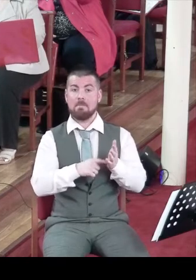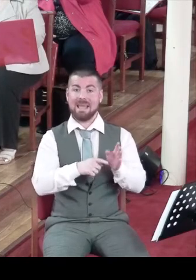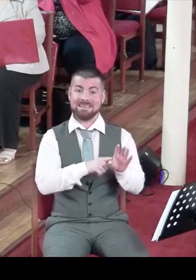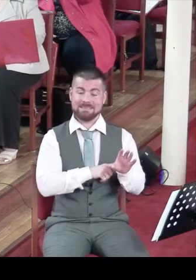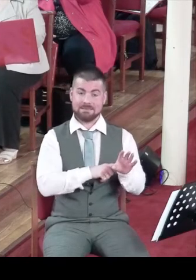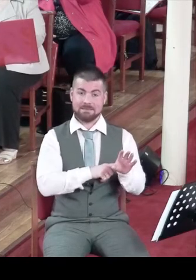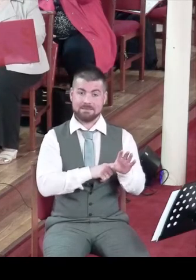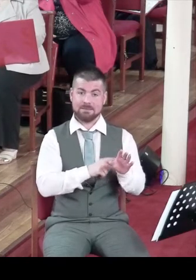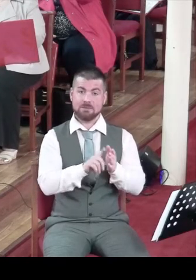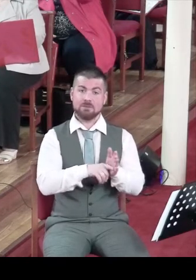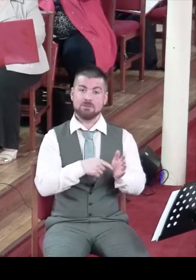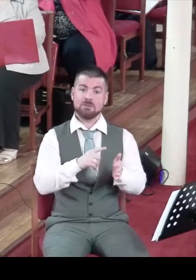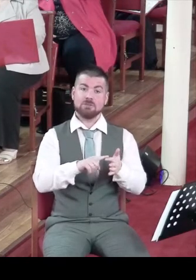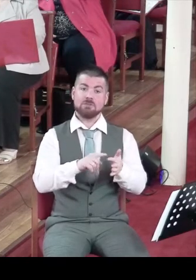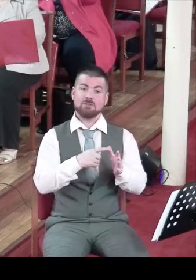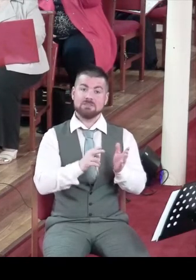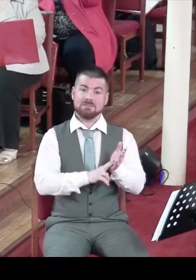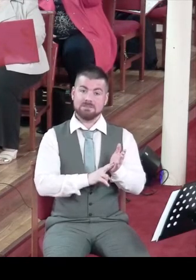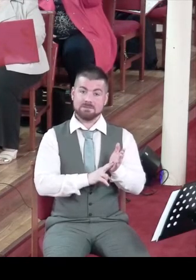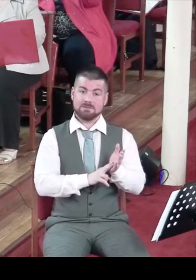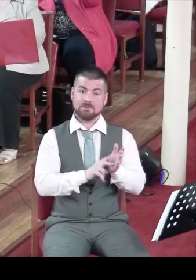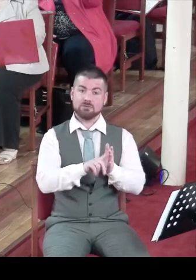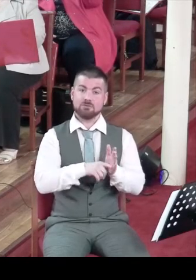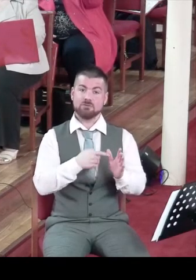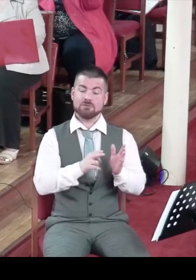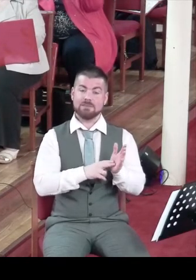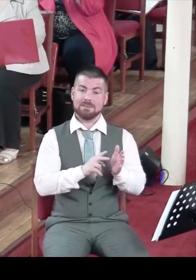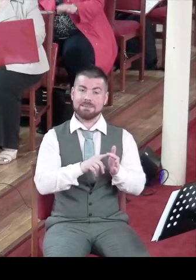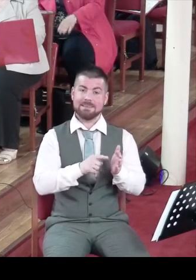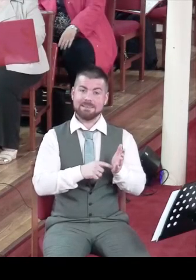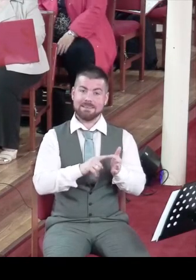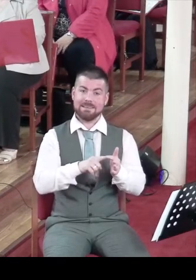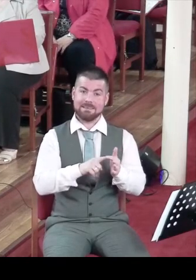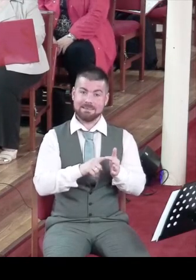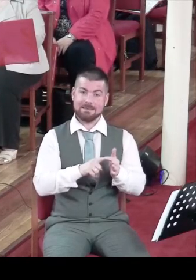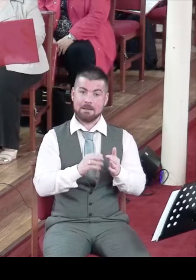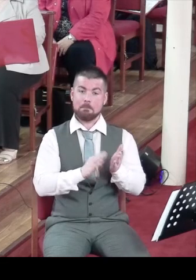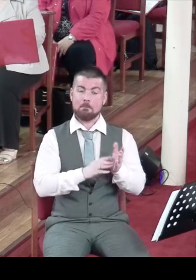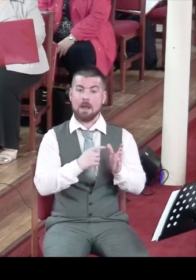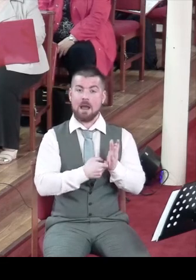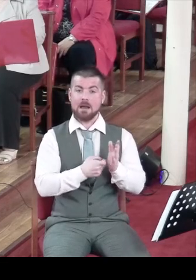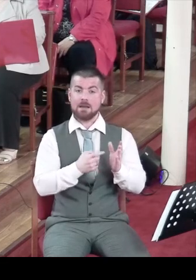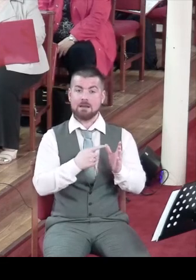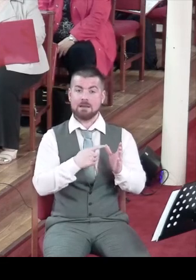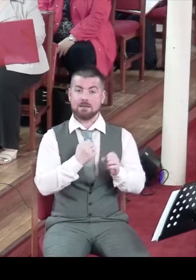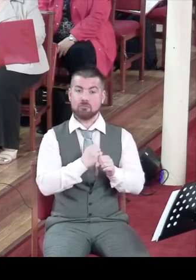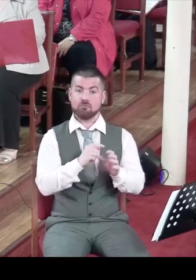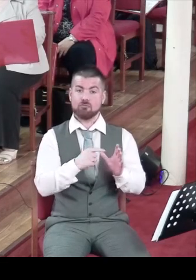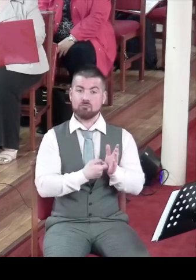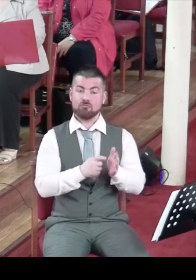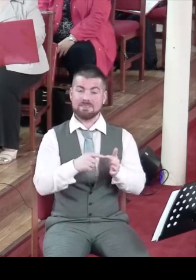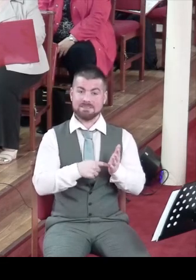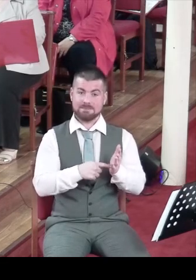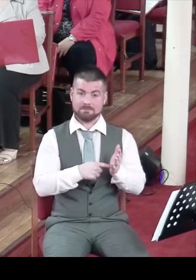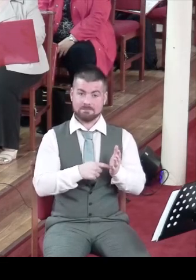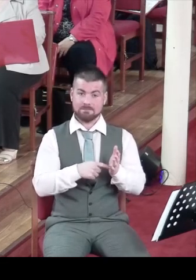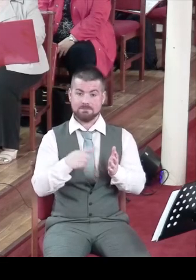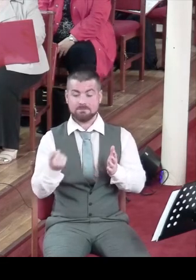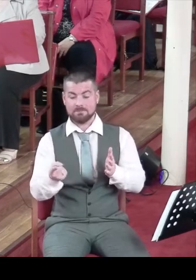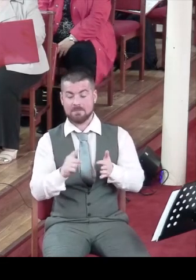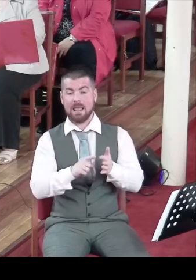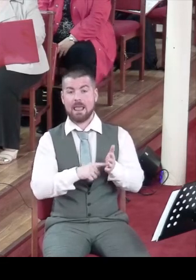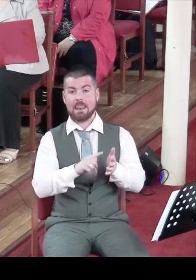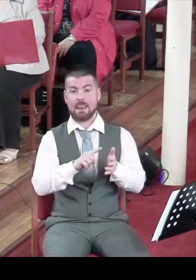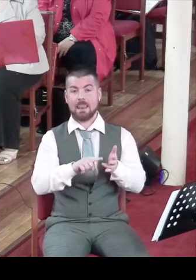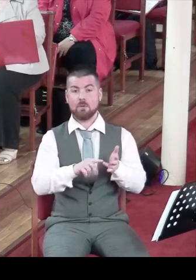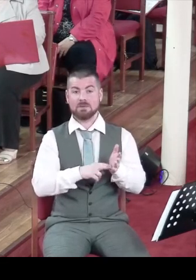Patterson, Jeanette Refford, Margaret Walker, Eleanor Weir, and Chris Wilson. Up you